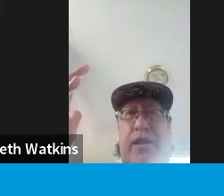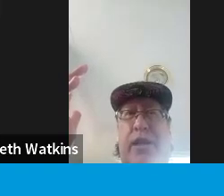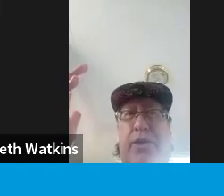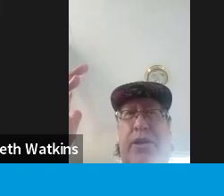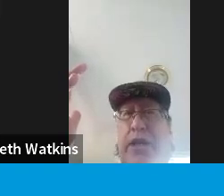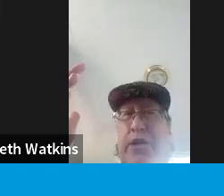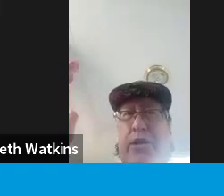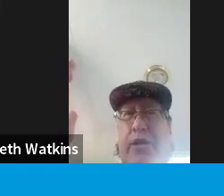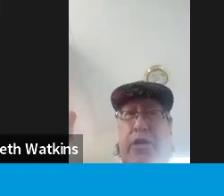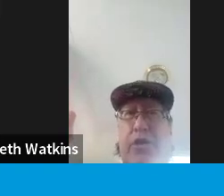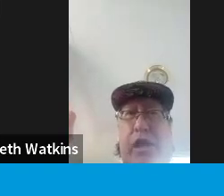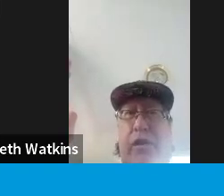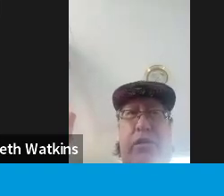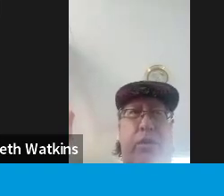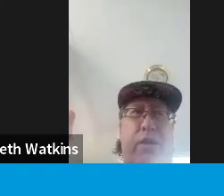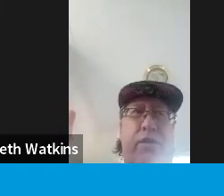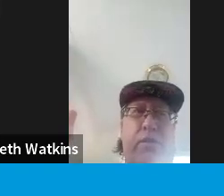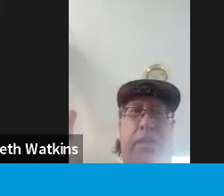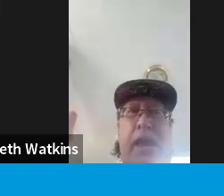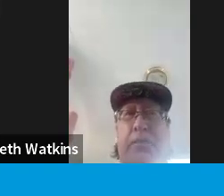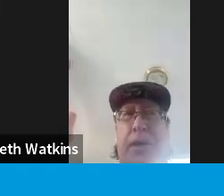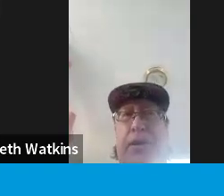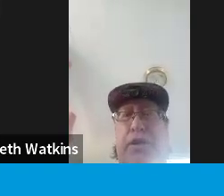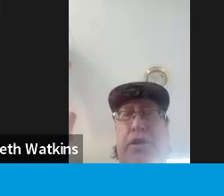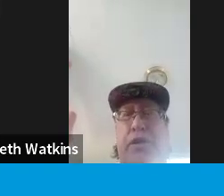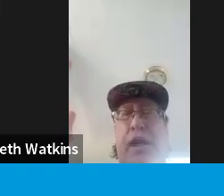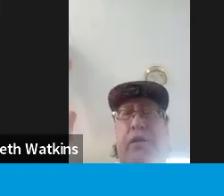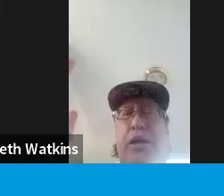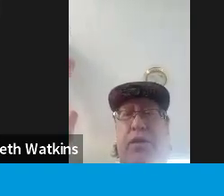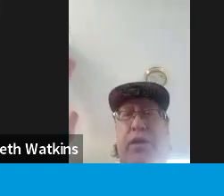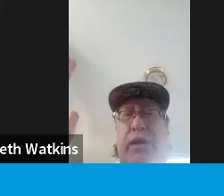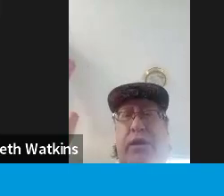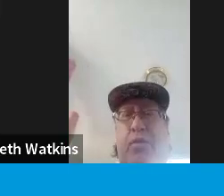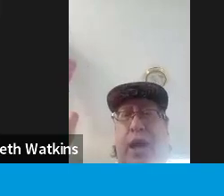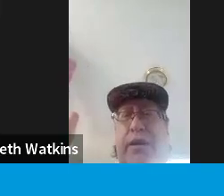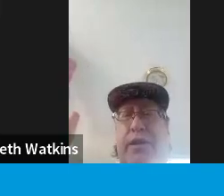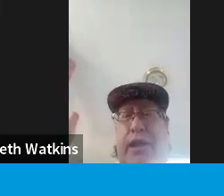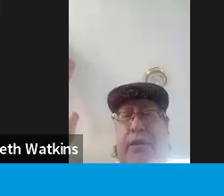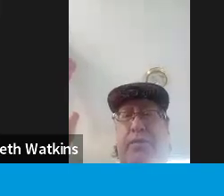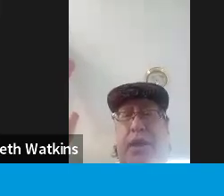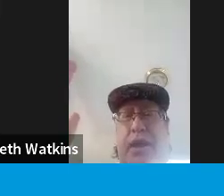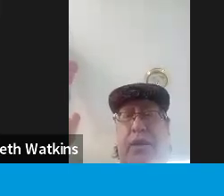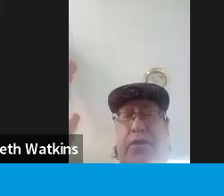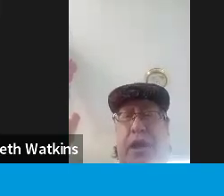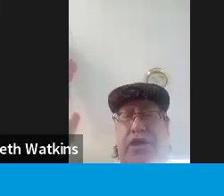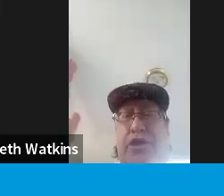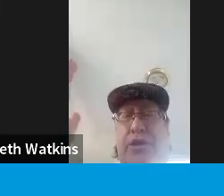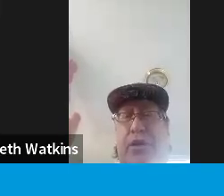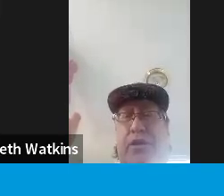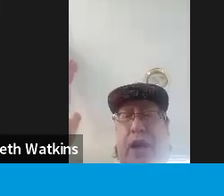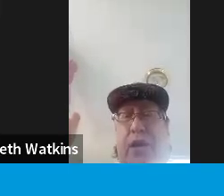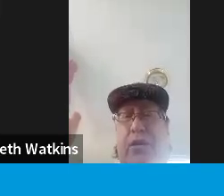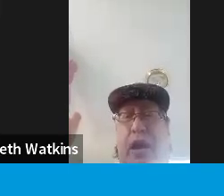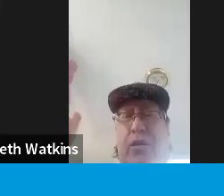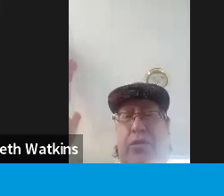list anything about the council in the newsletter or whatever, but the newsletter is a very good way to get information to